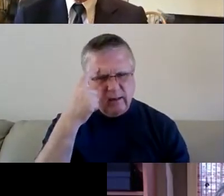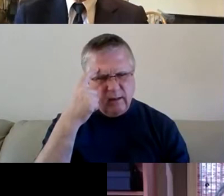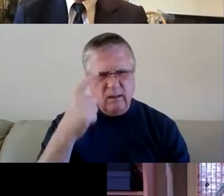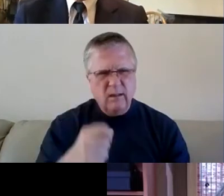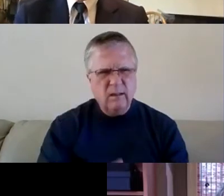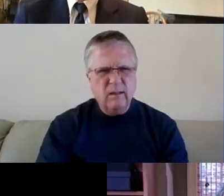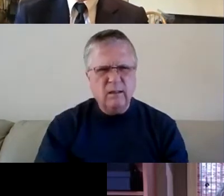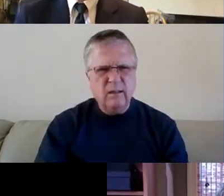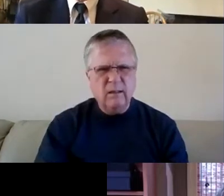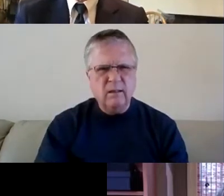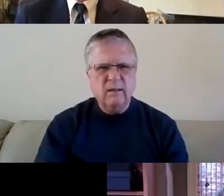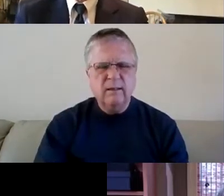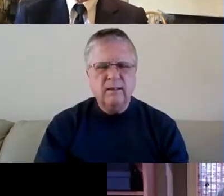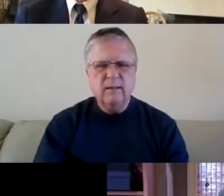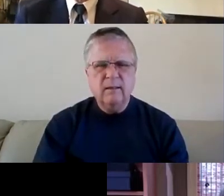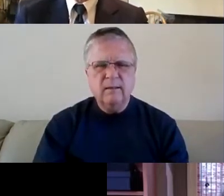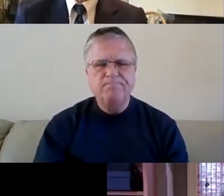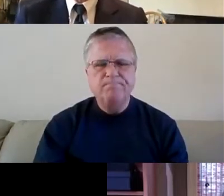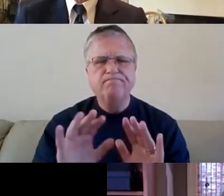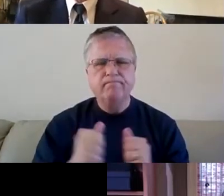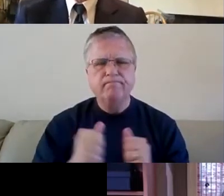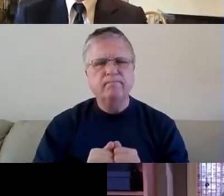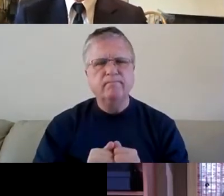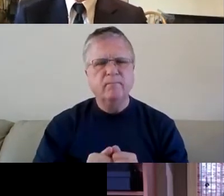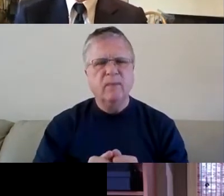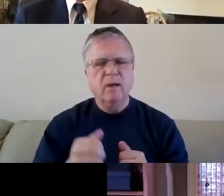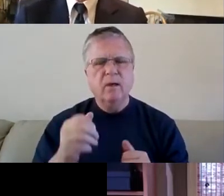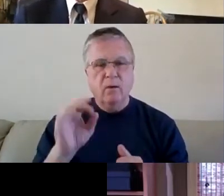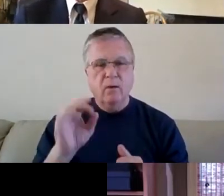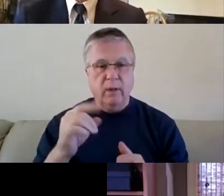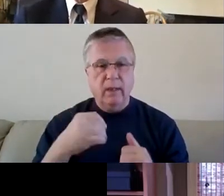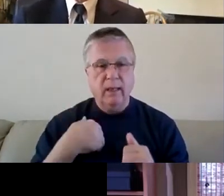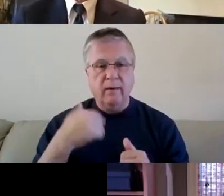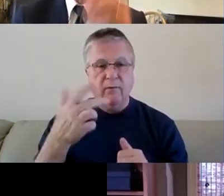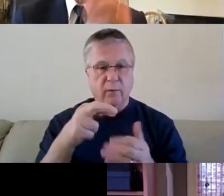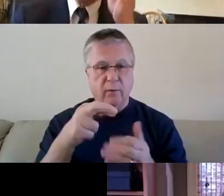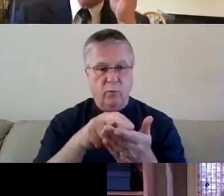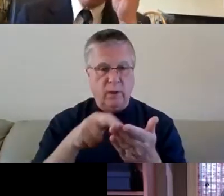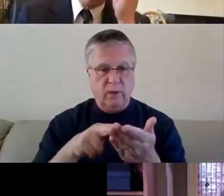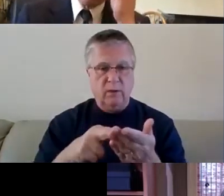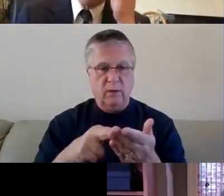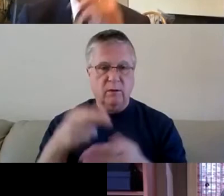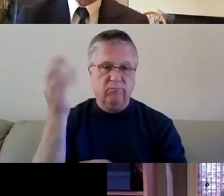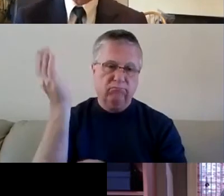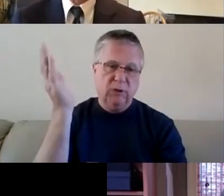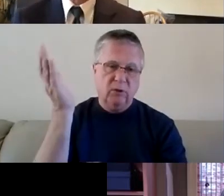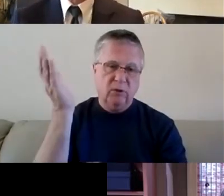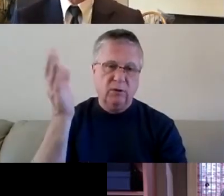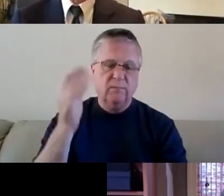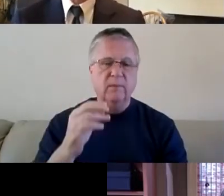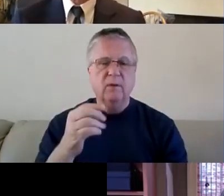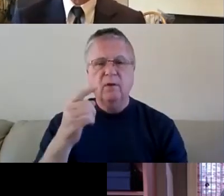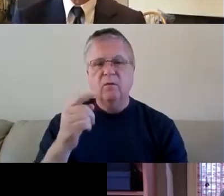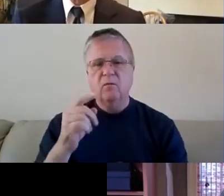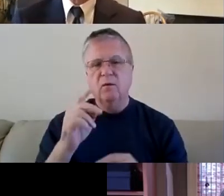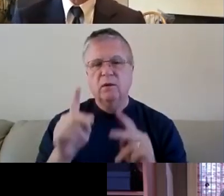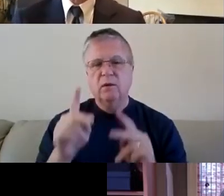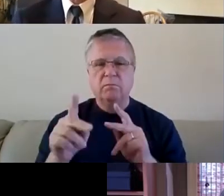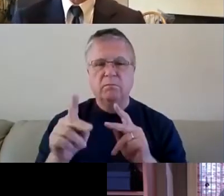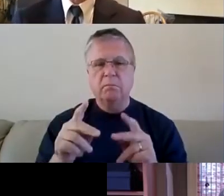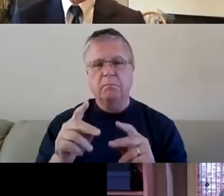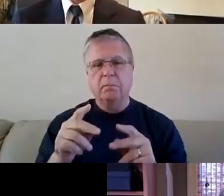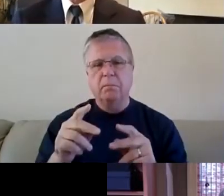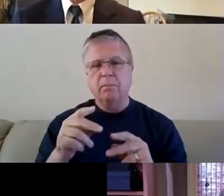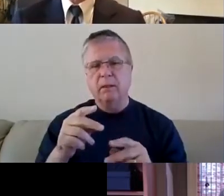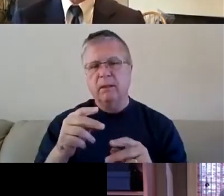Here we go. So we did have 3 registered speakers for the public hearing, although I do not